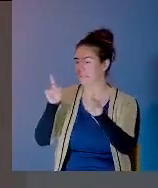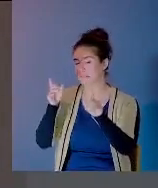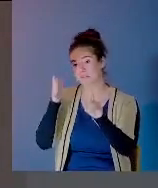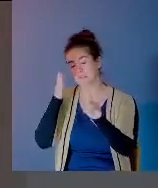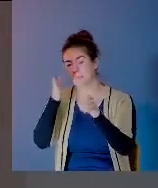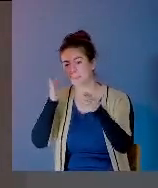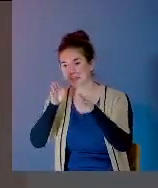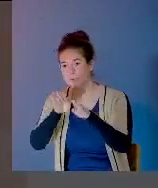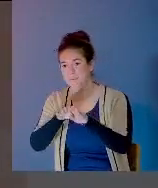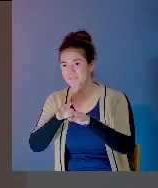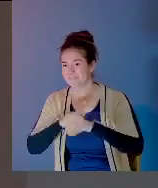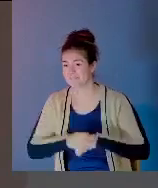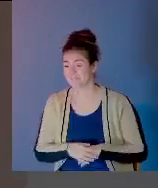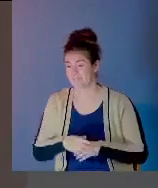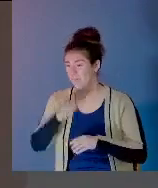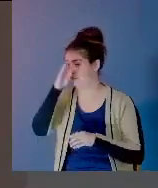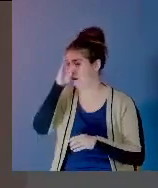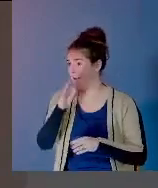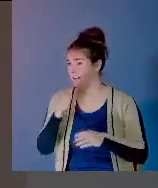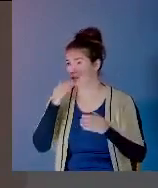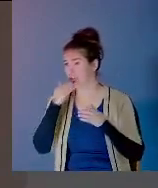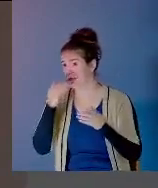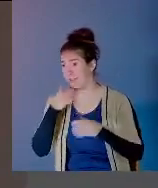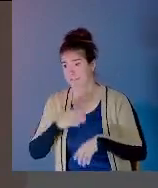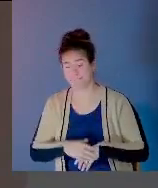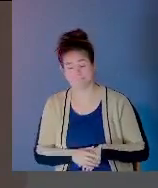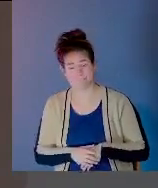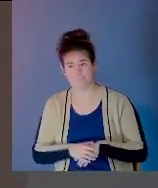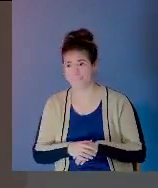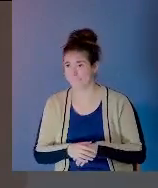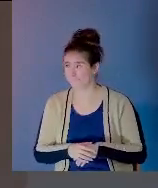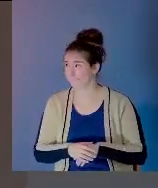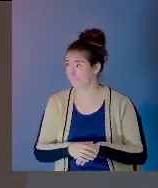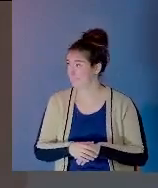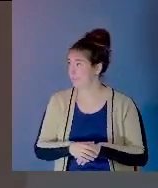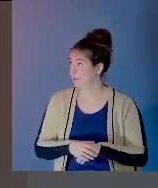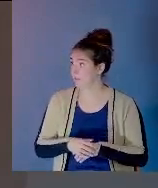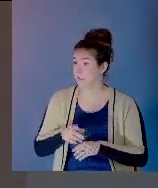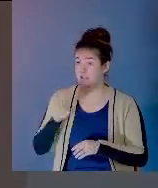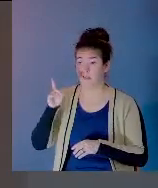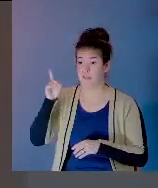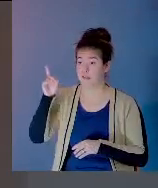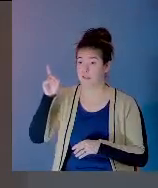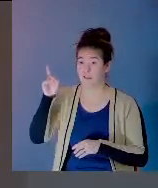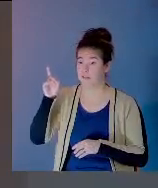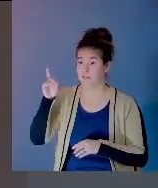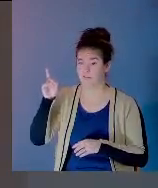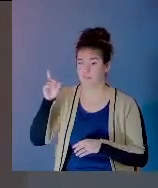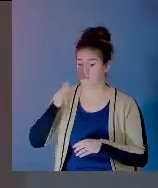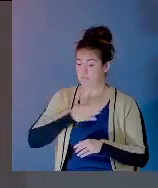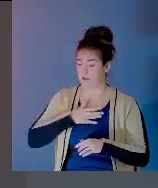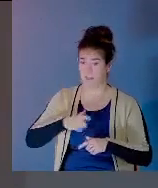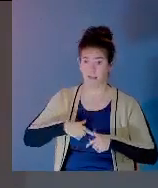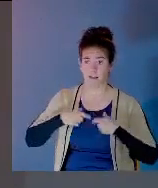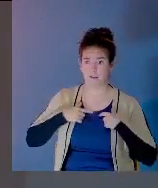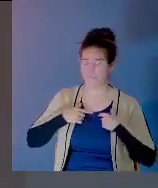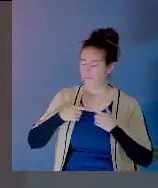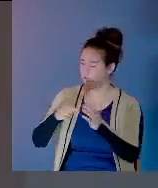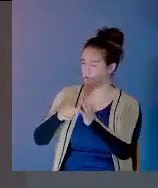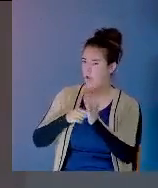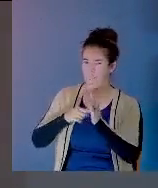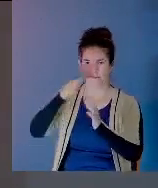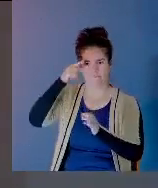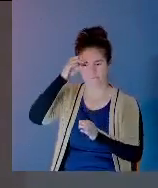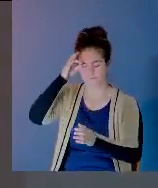God is good, I'll tell you that. And he has been faithful all my life. I know that too, even before I knew